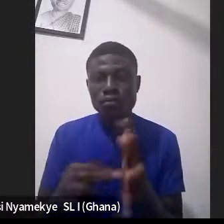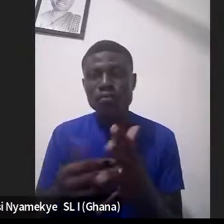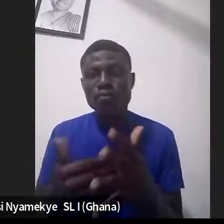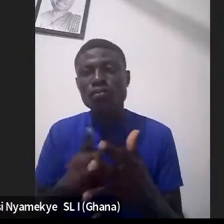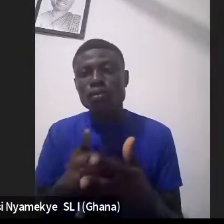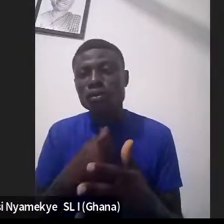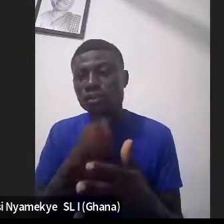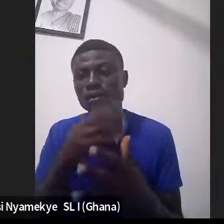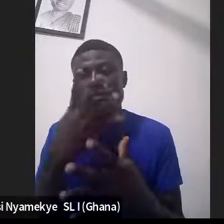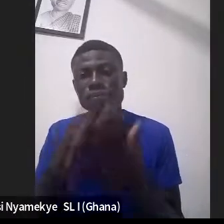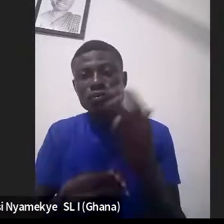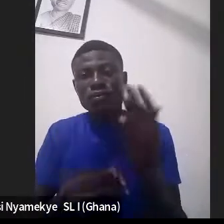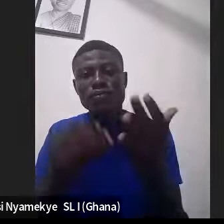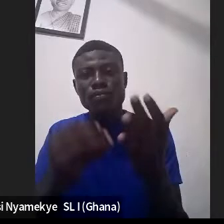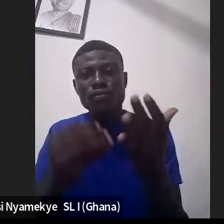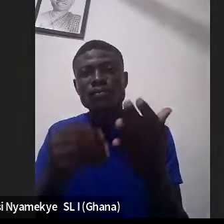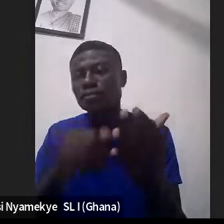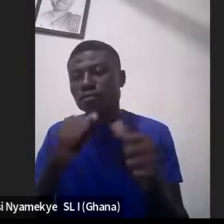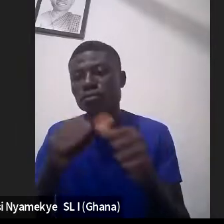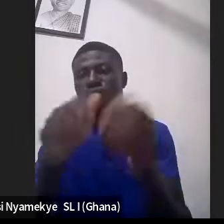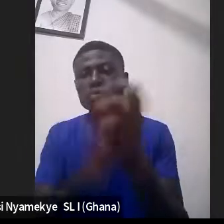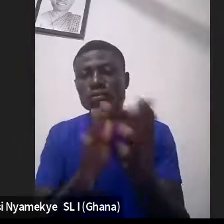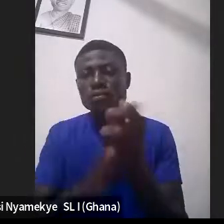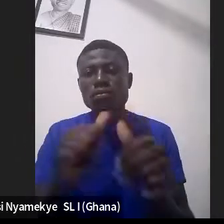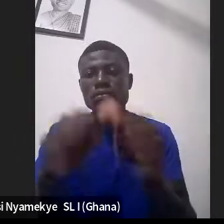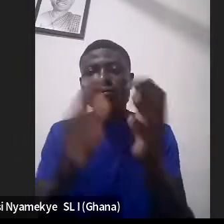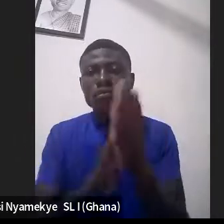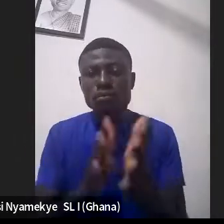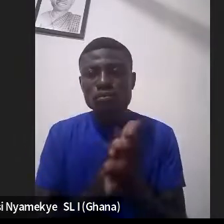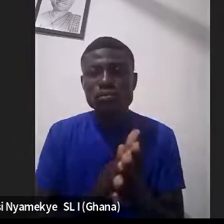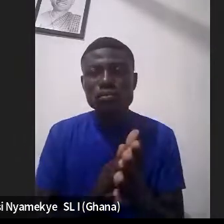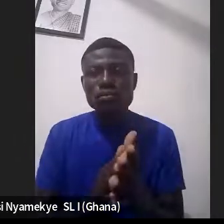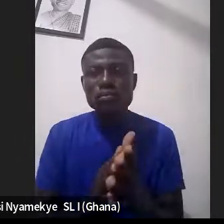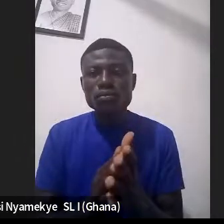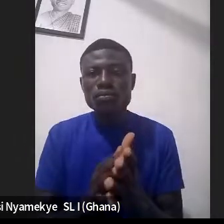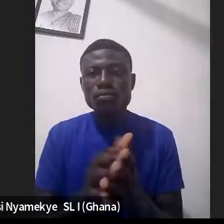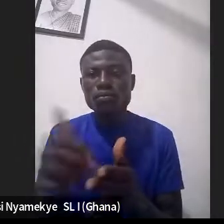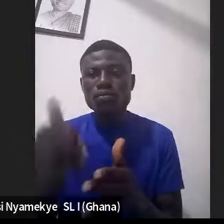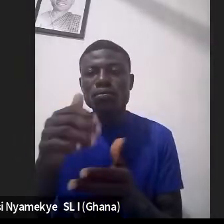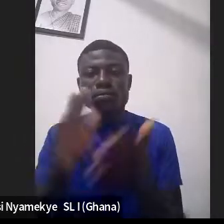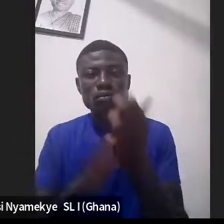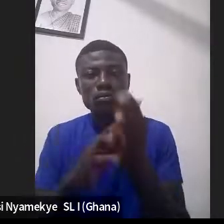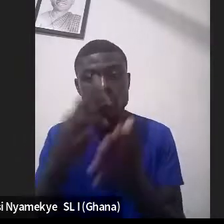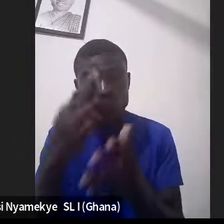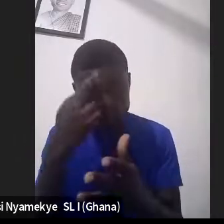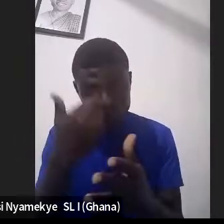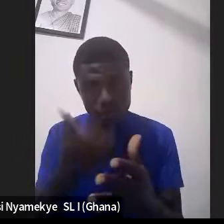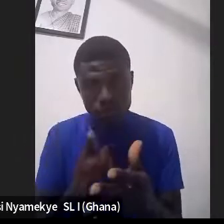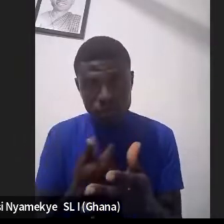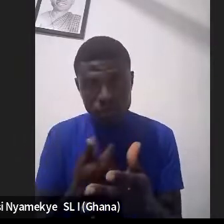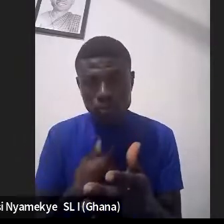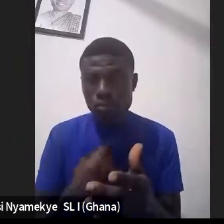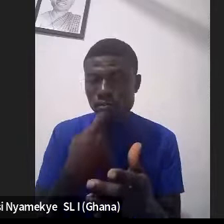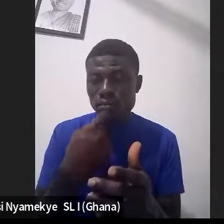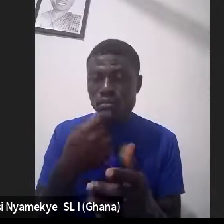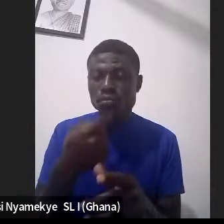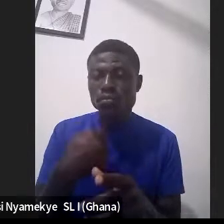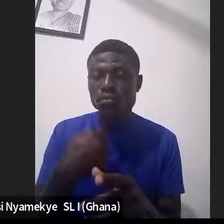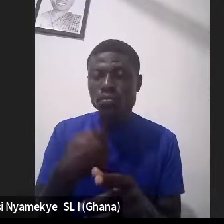out of school, then she couldn't continue her school. And that is the reason why I'm saying I got it from her. But I can also